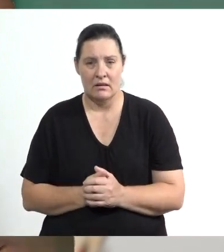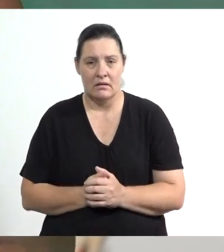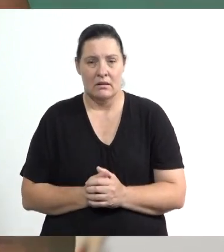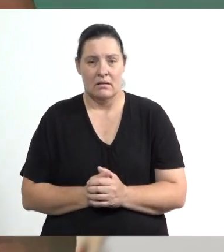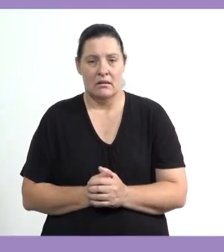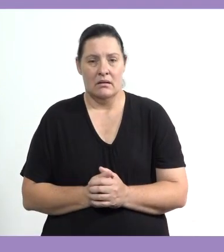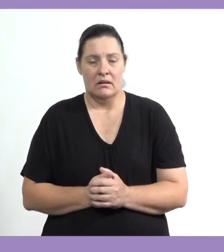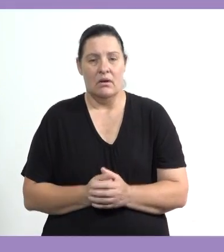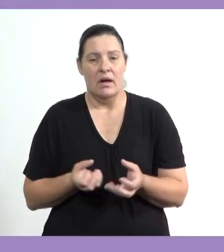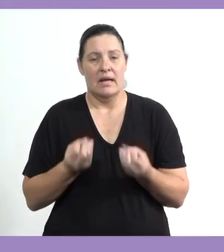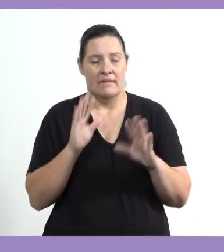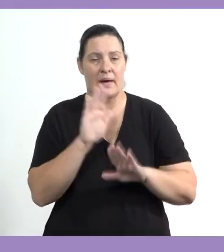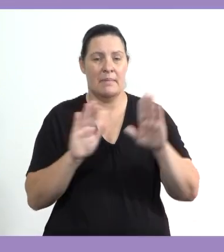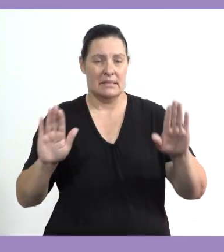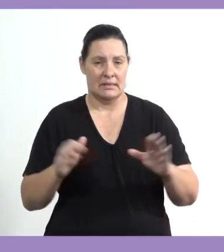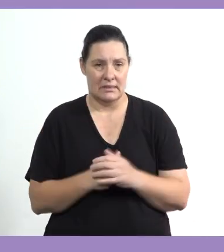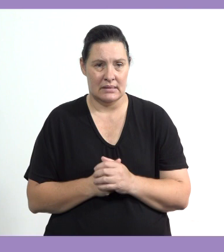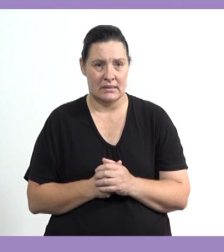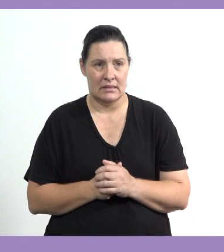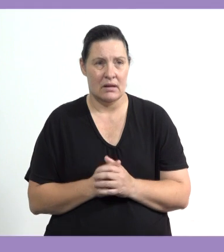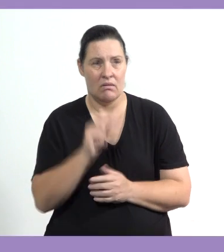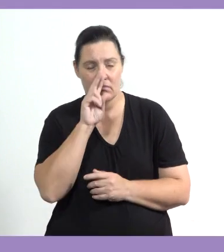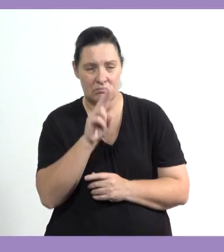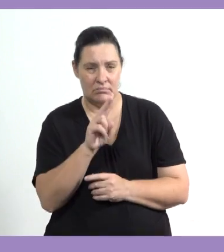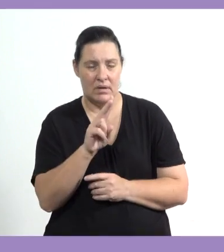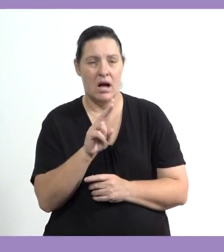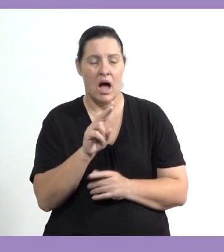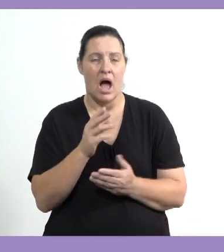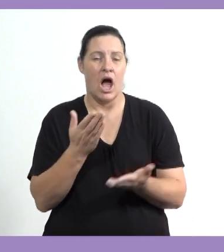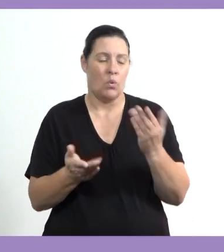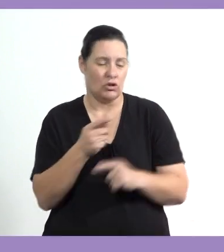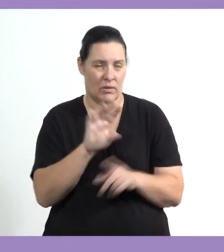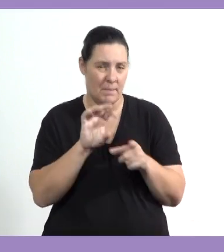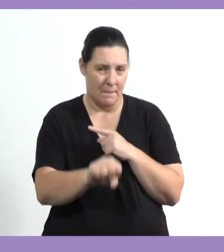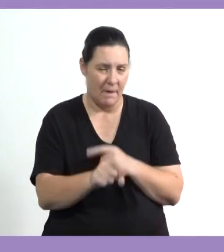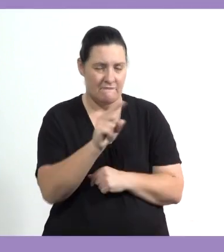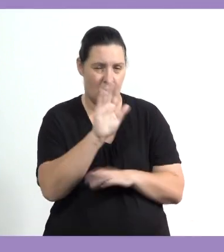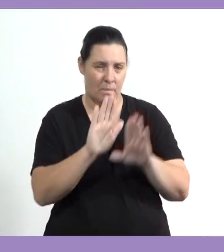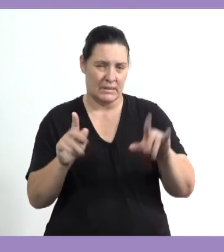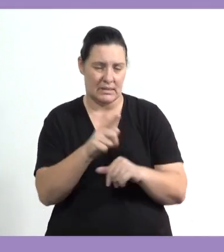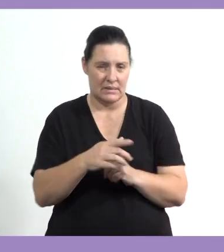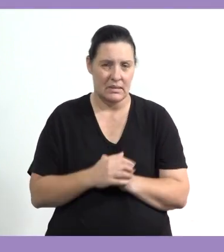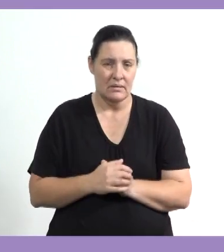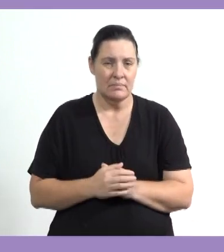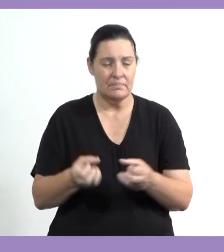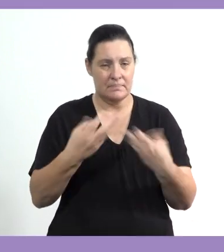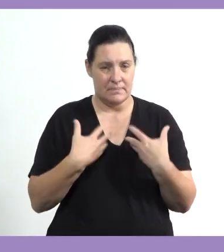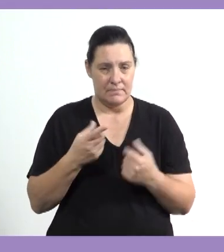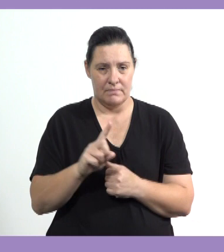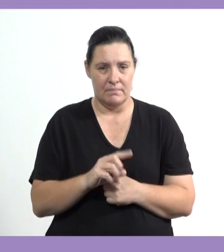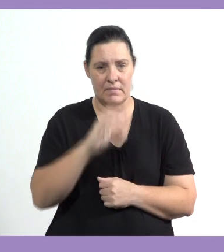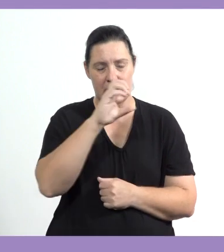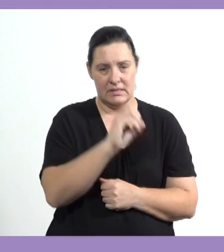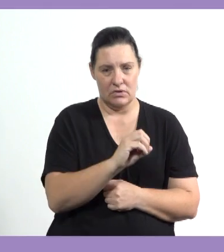question. So we've been given a pattern here. Let's find the algebraic equation for the following pattern. So we are given